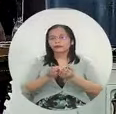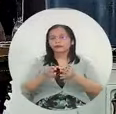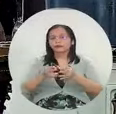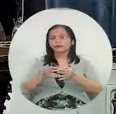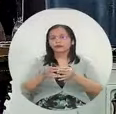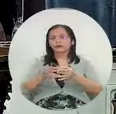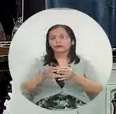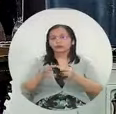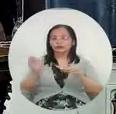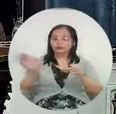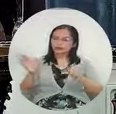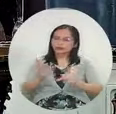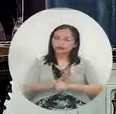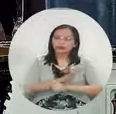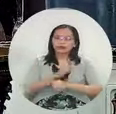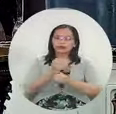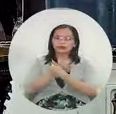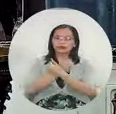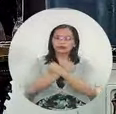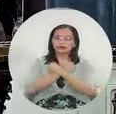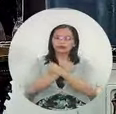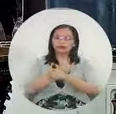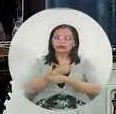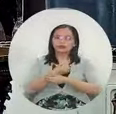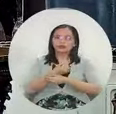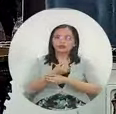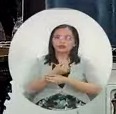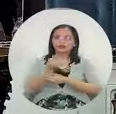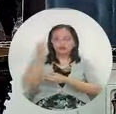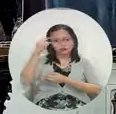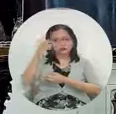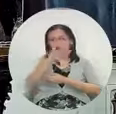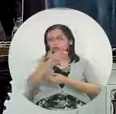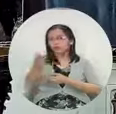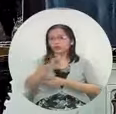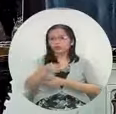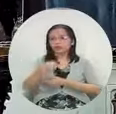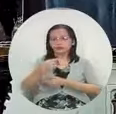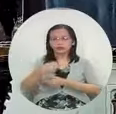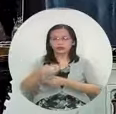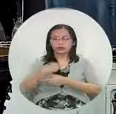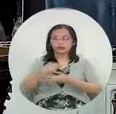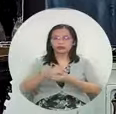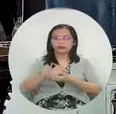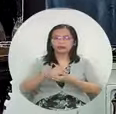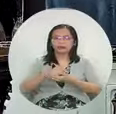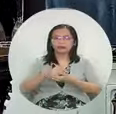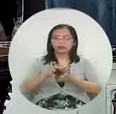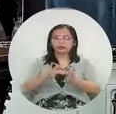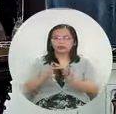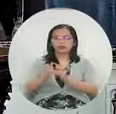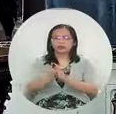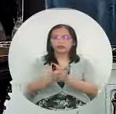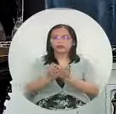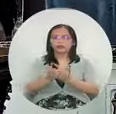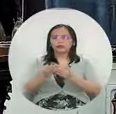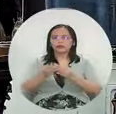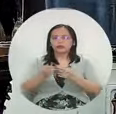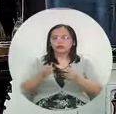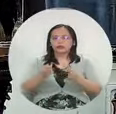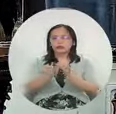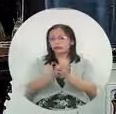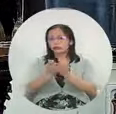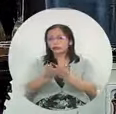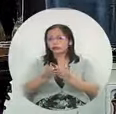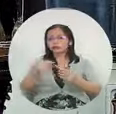that is full of love for you and for me. It is a book that tells about how Jesus